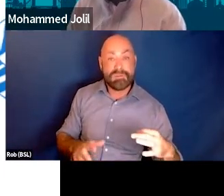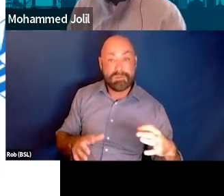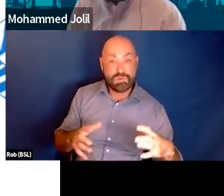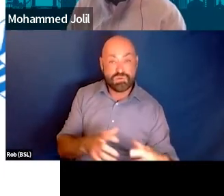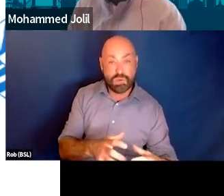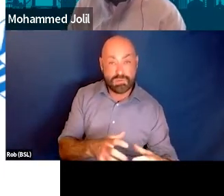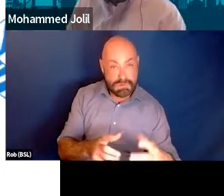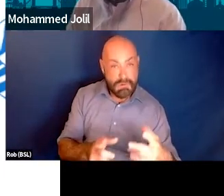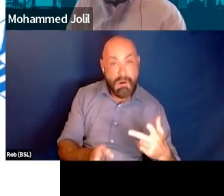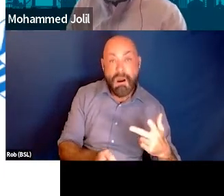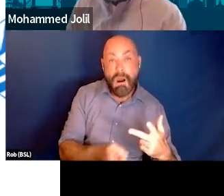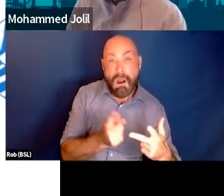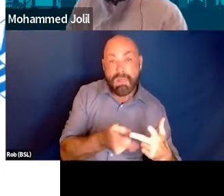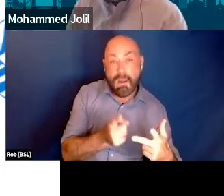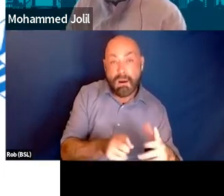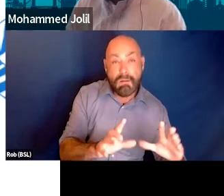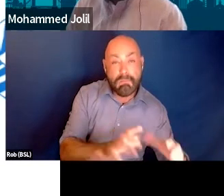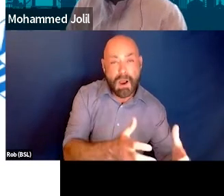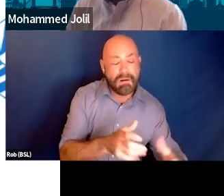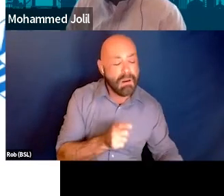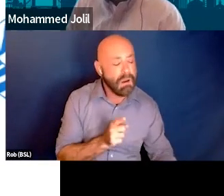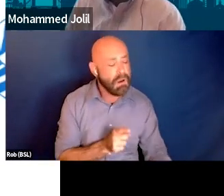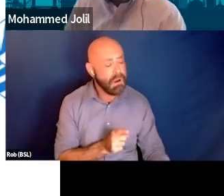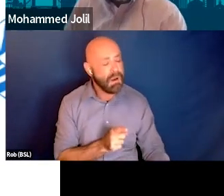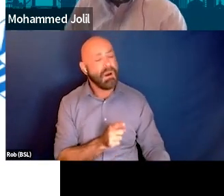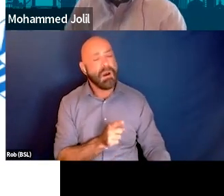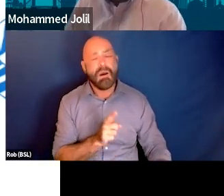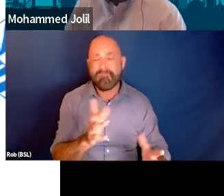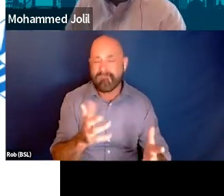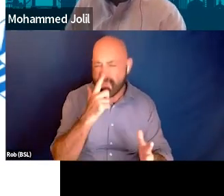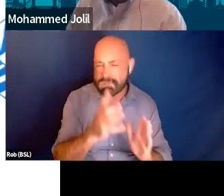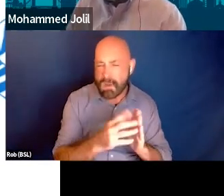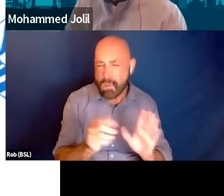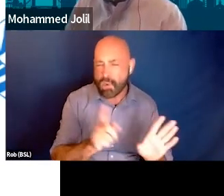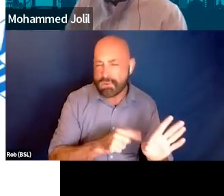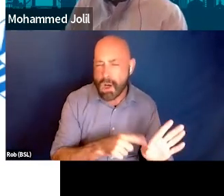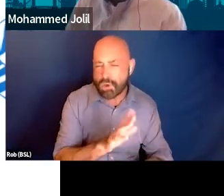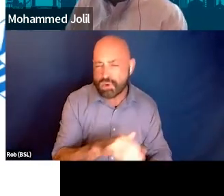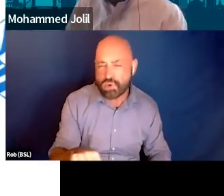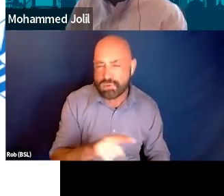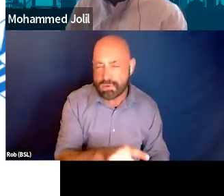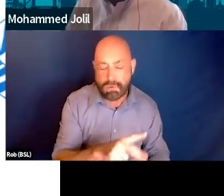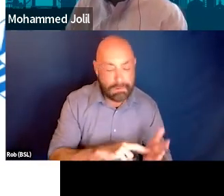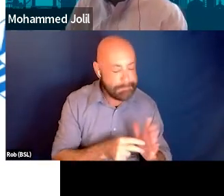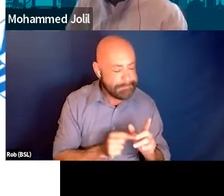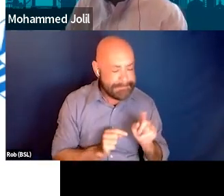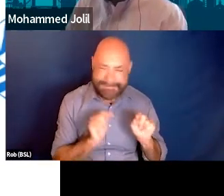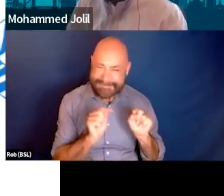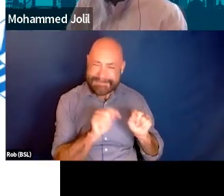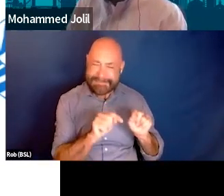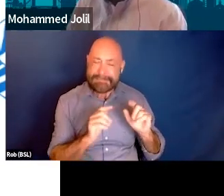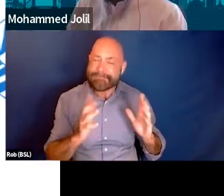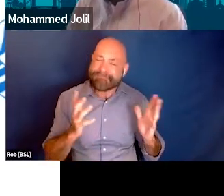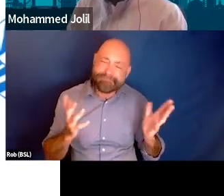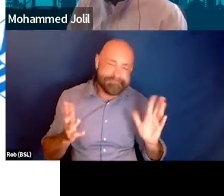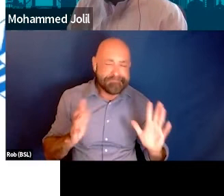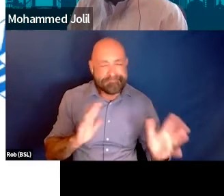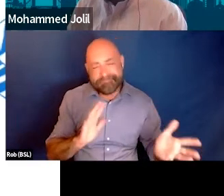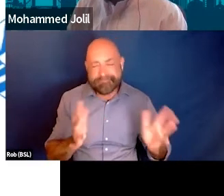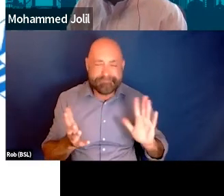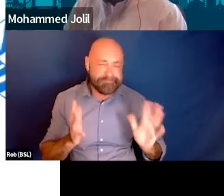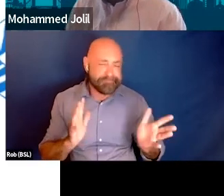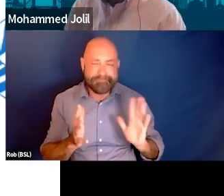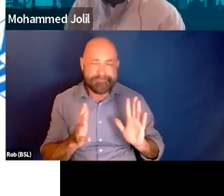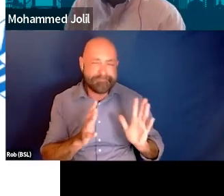other partner organisations, young children organisations, etc., weren't really getting